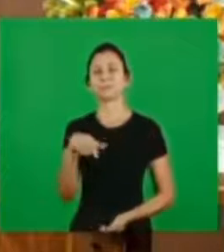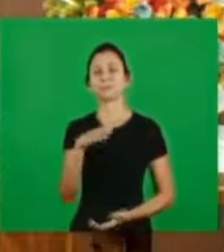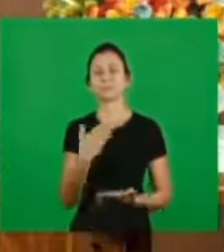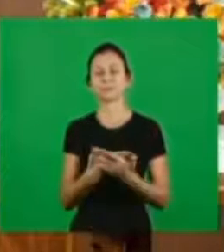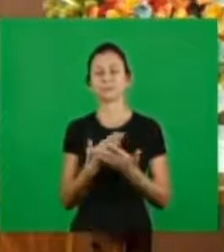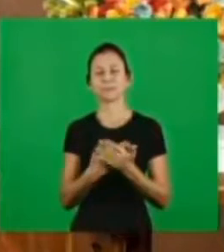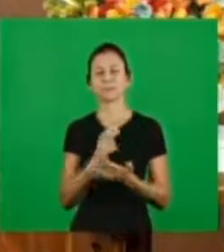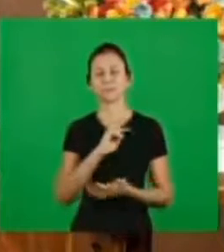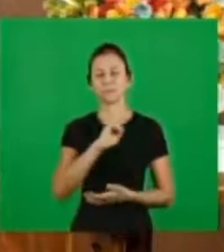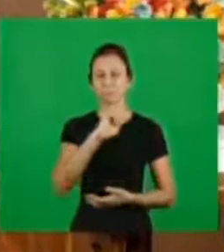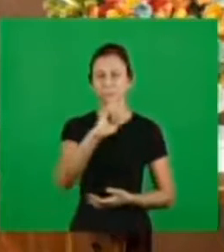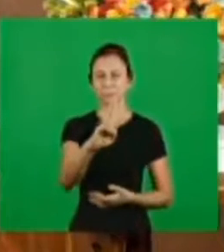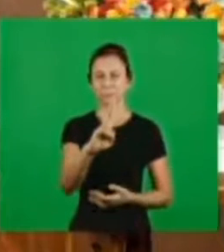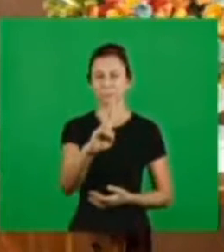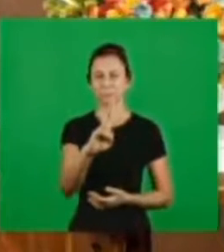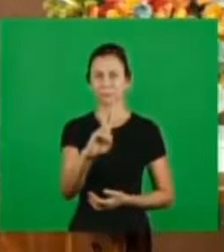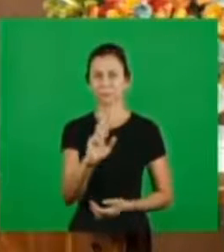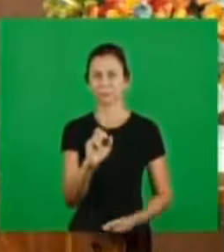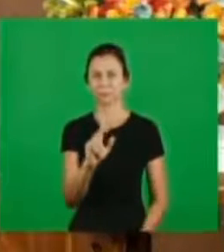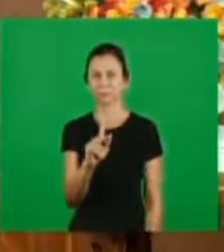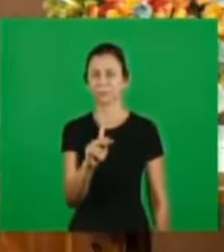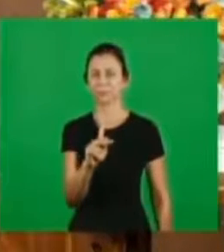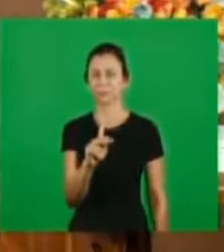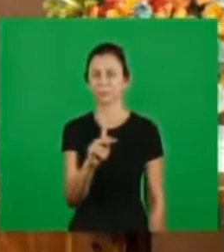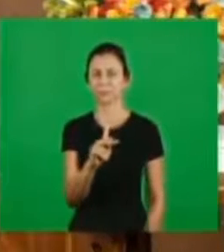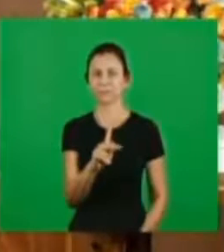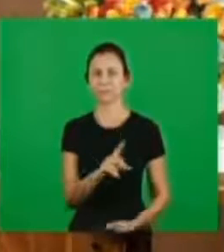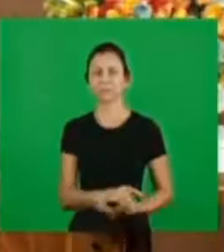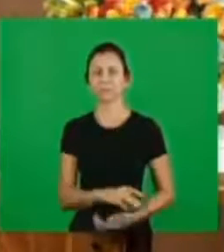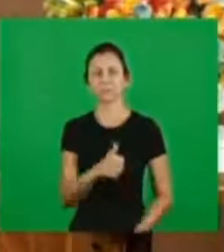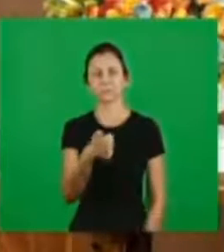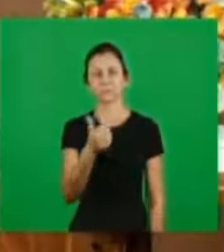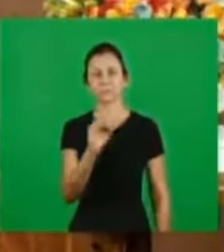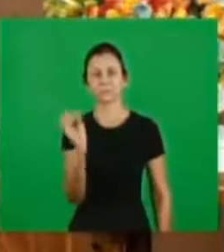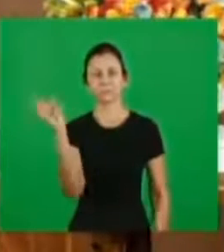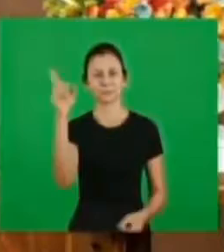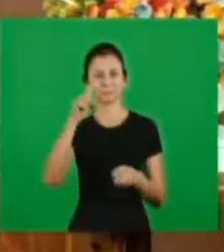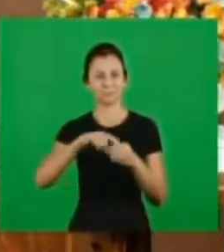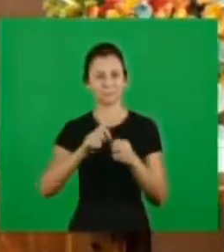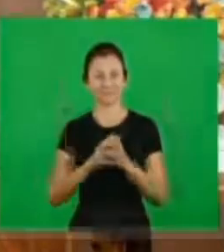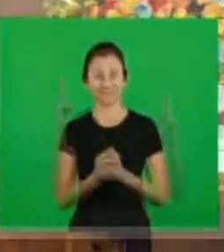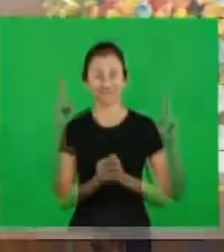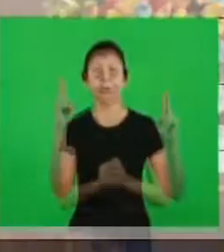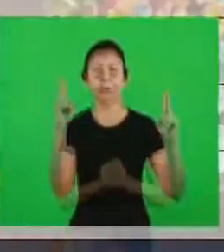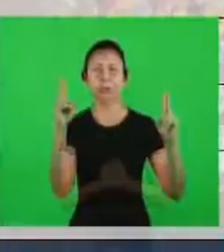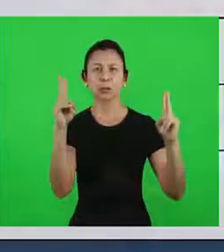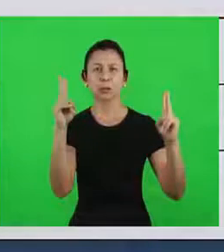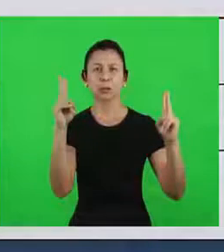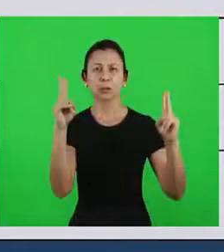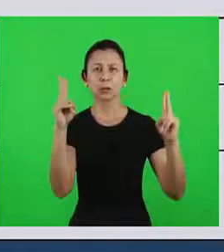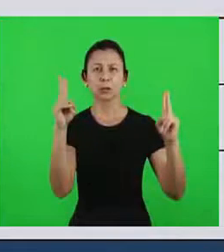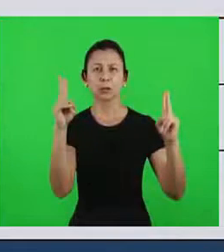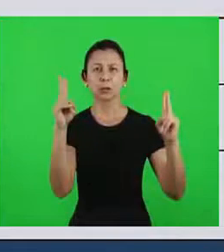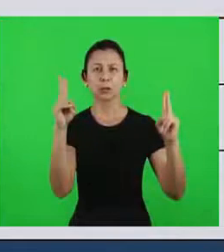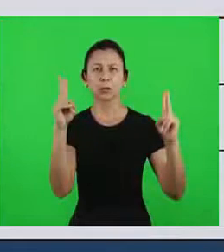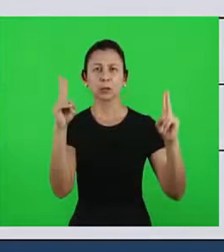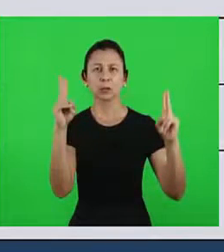may, during these 10 minutes, give you the information. So in 10 minutes, we'll be back.